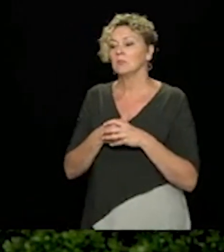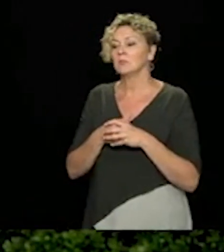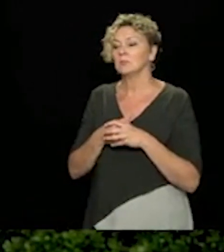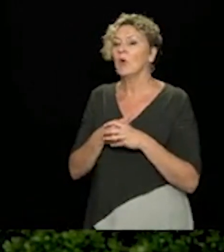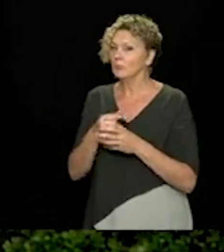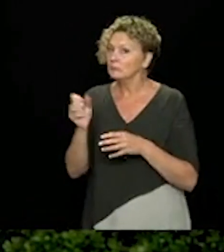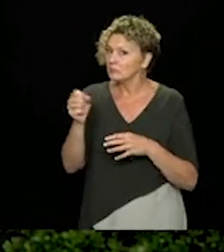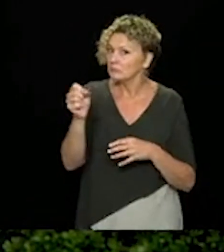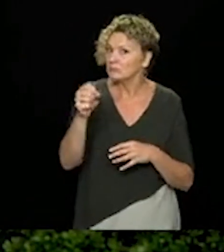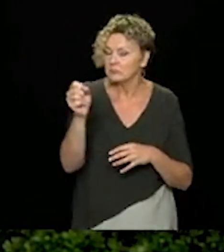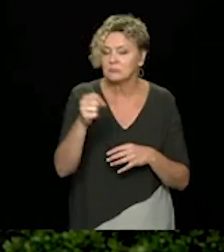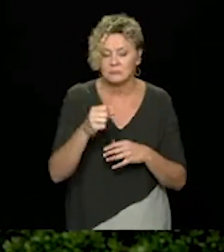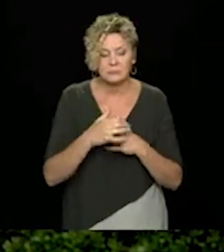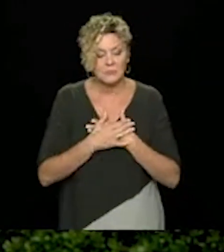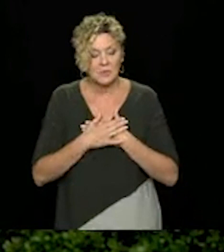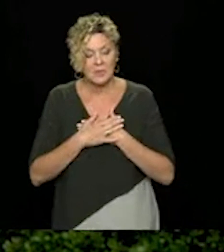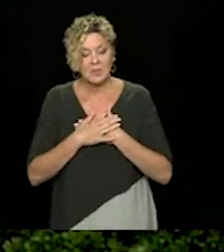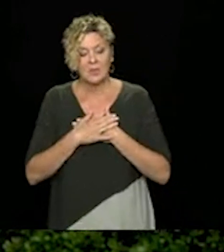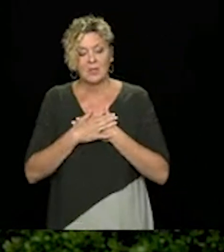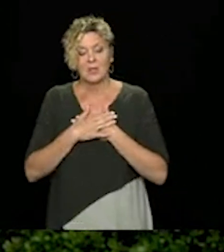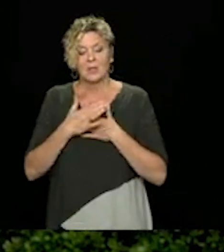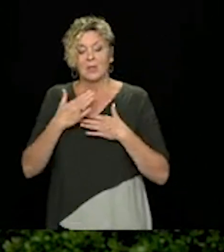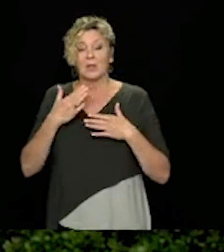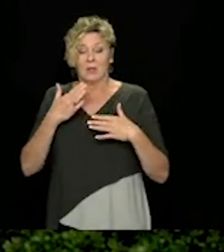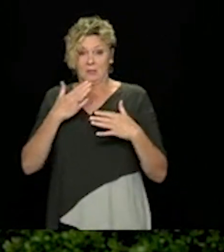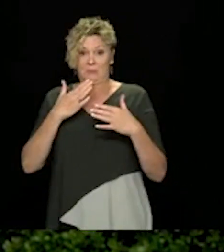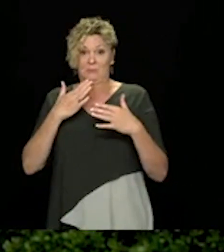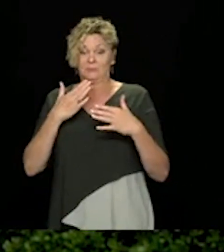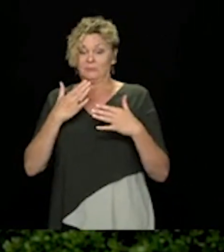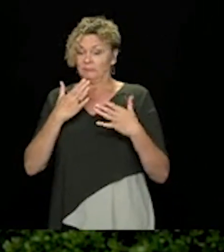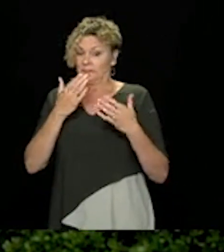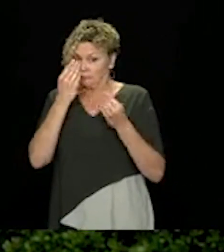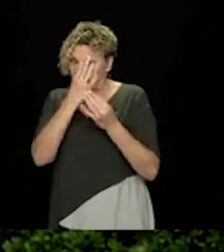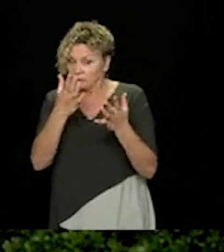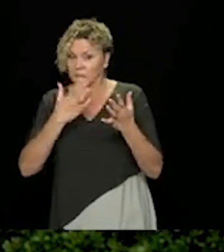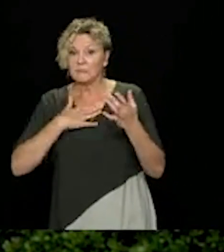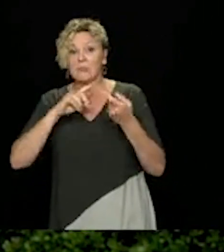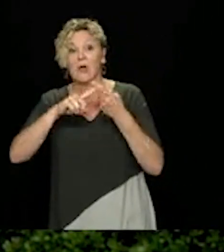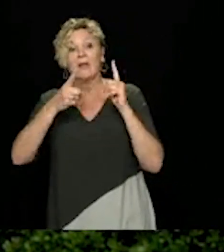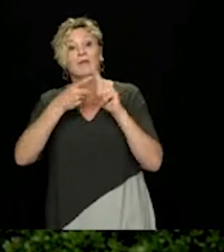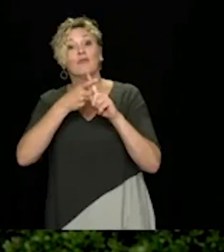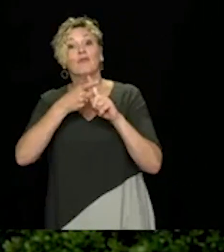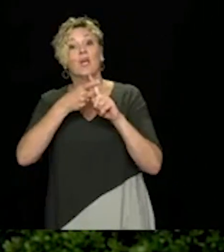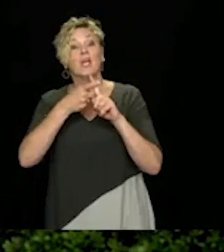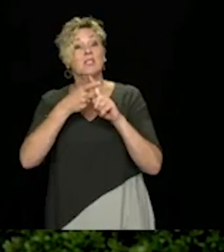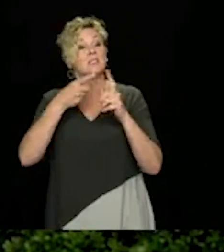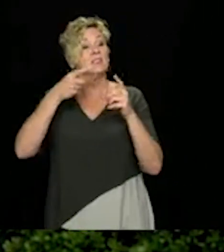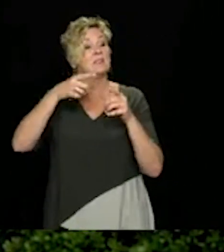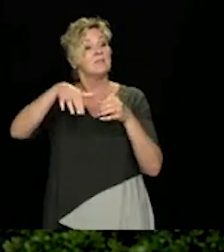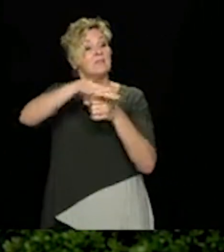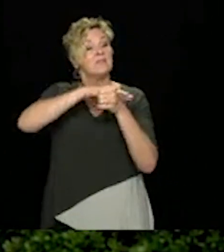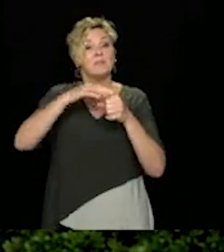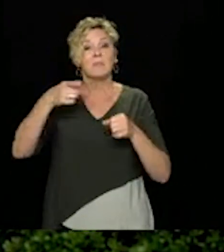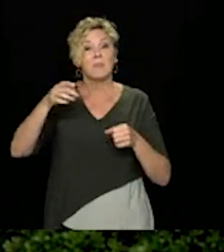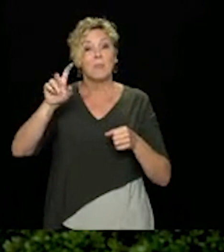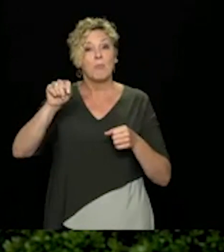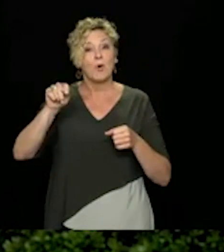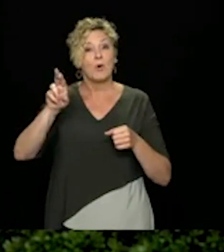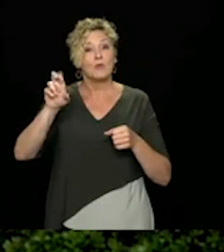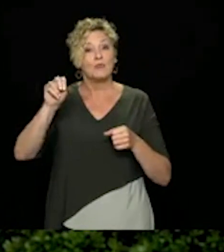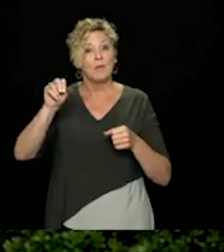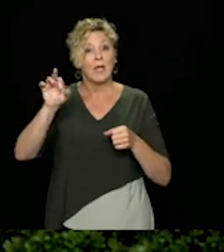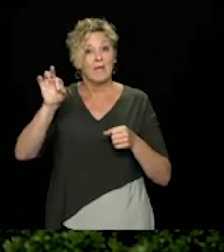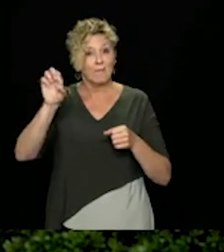to my friends in the Chalmette territory, which includes part of my constituency, Port Renfrew,